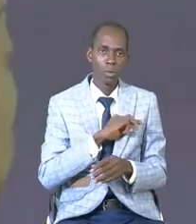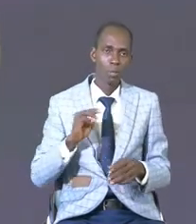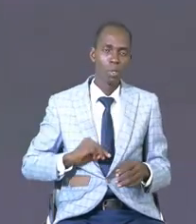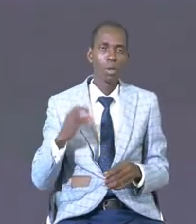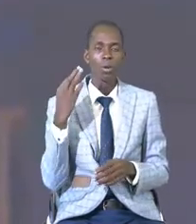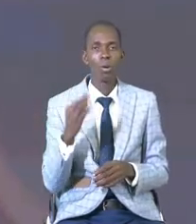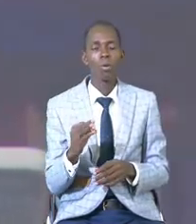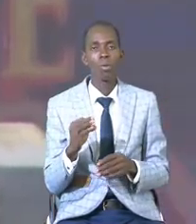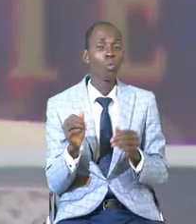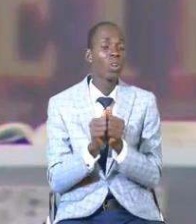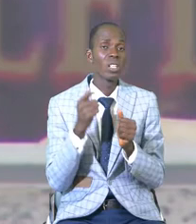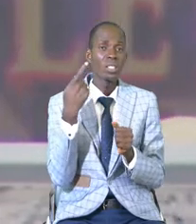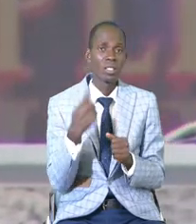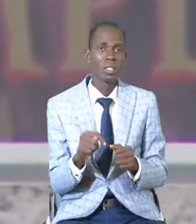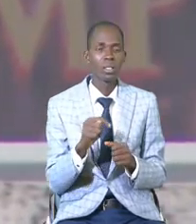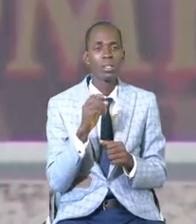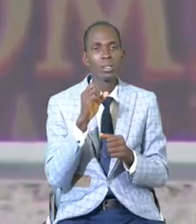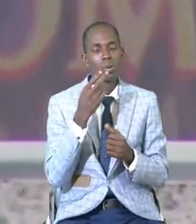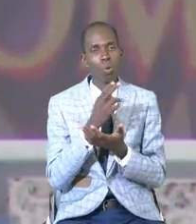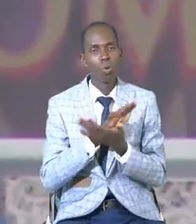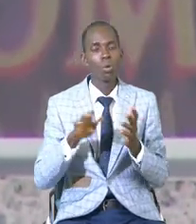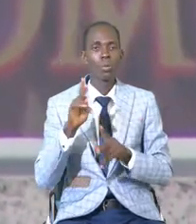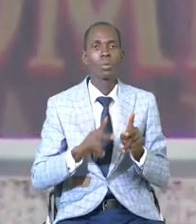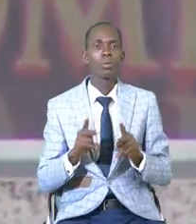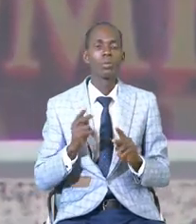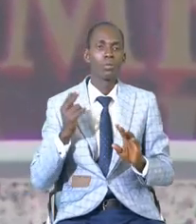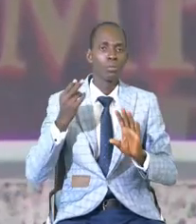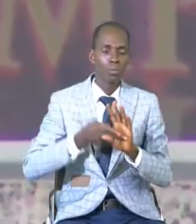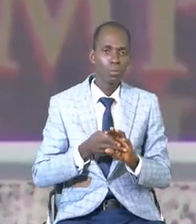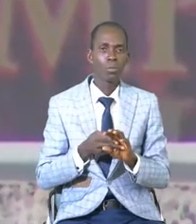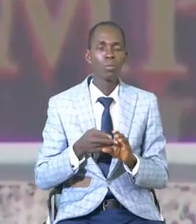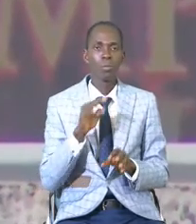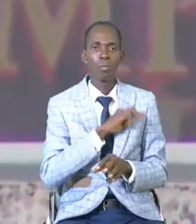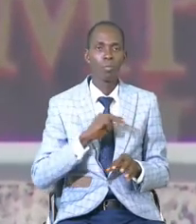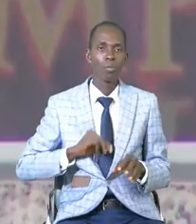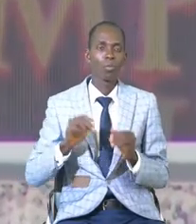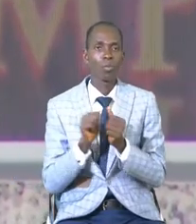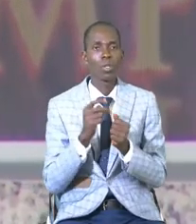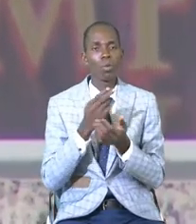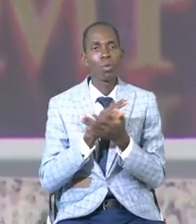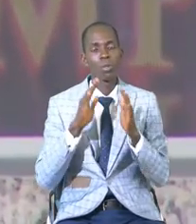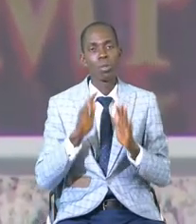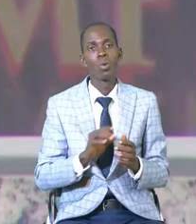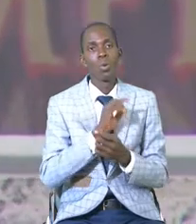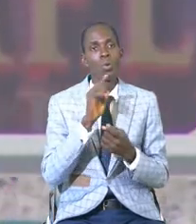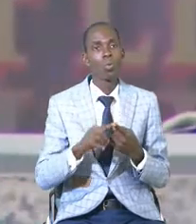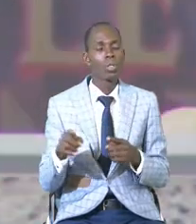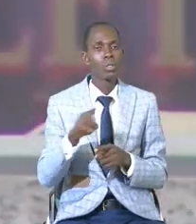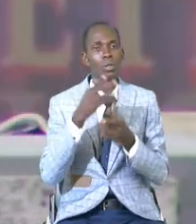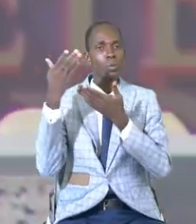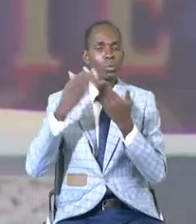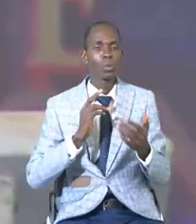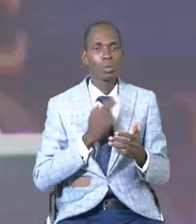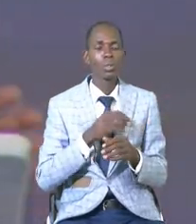Fellow citizens with the saints. When he brings us into the kingdom, he makes